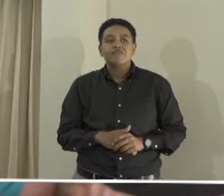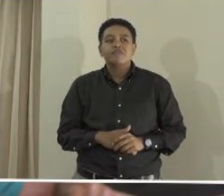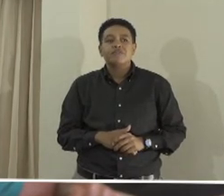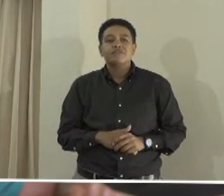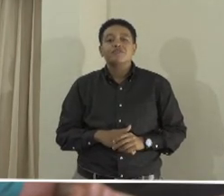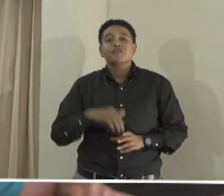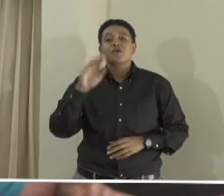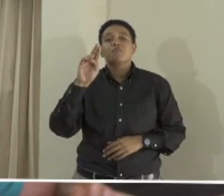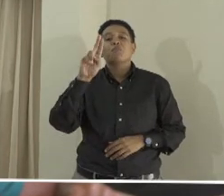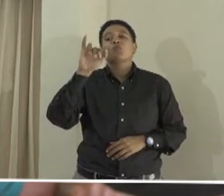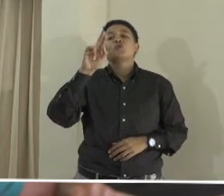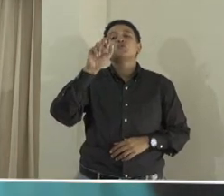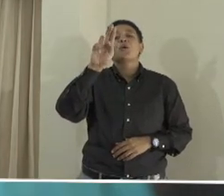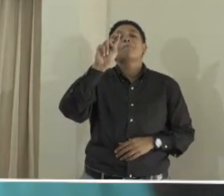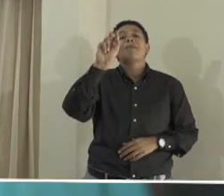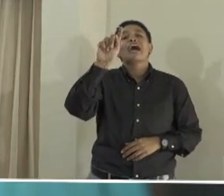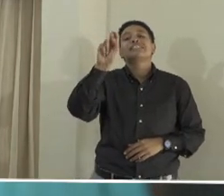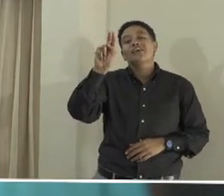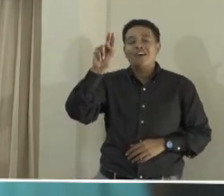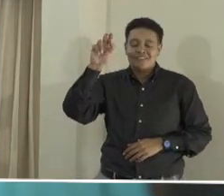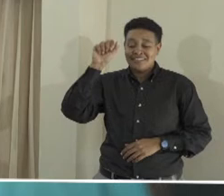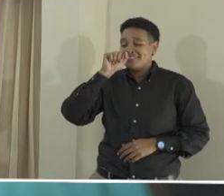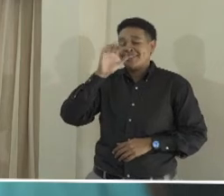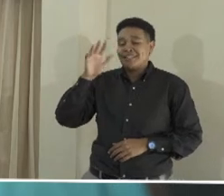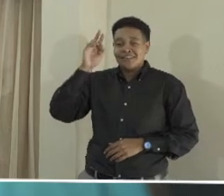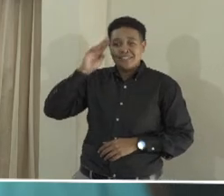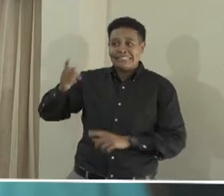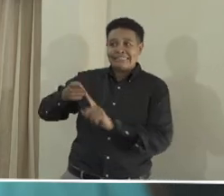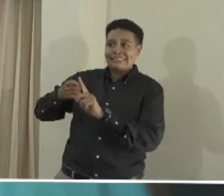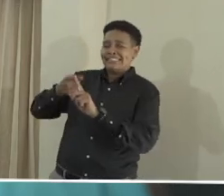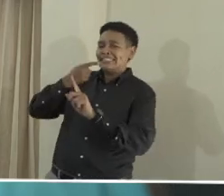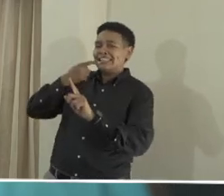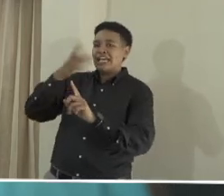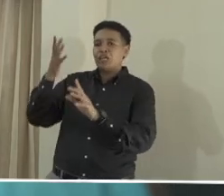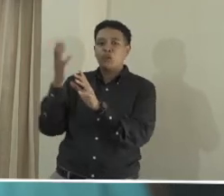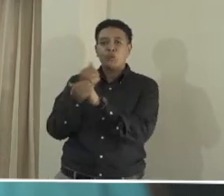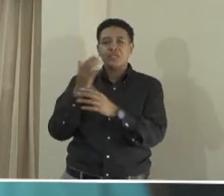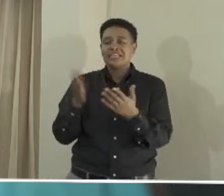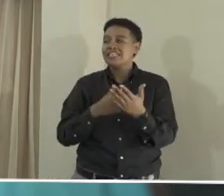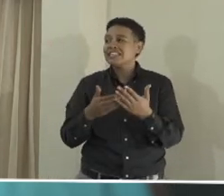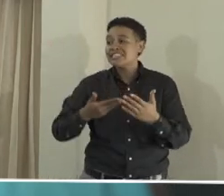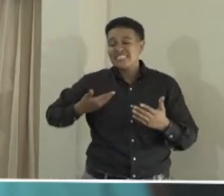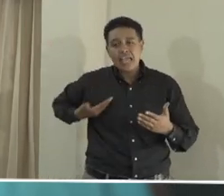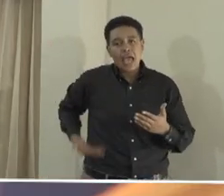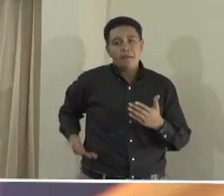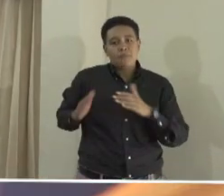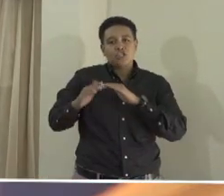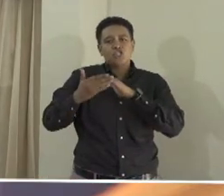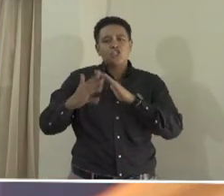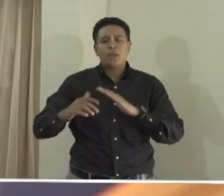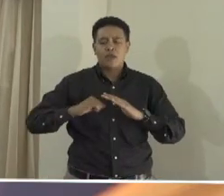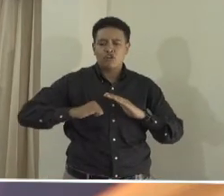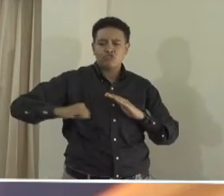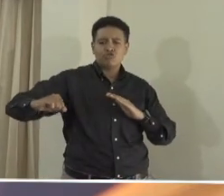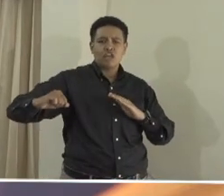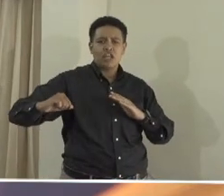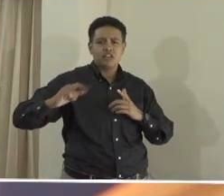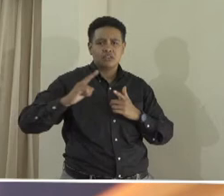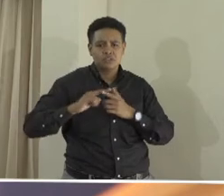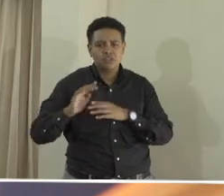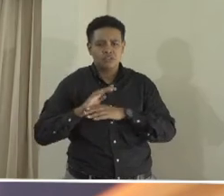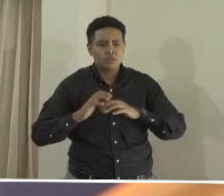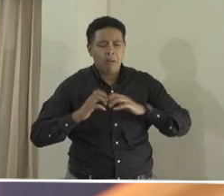Buju Banton says, and this is a winning song, I'm a Jamaican, resilient and